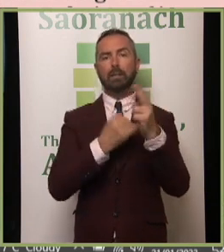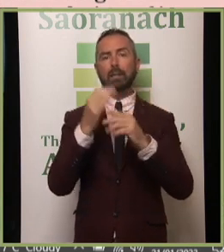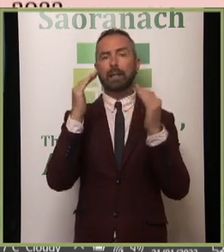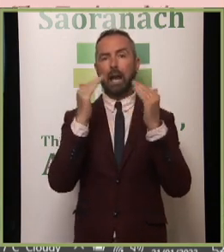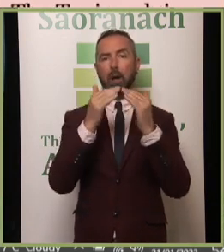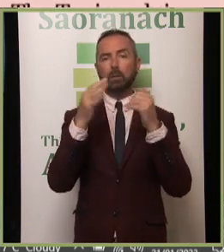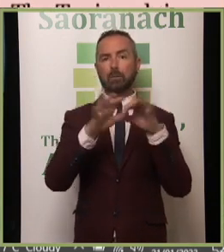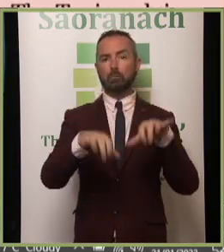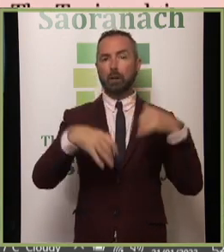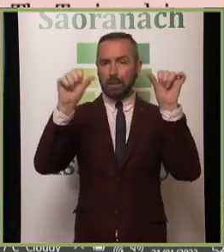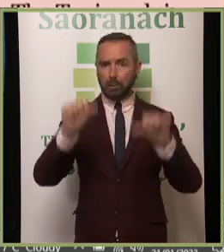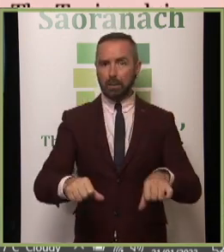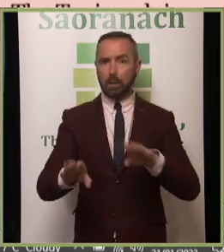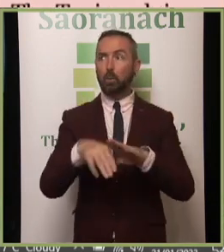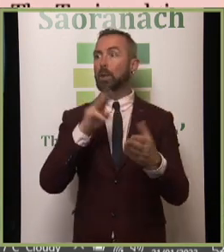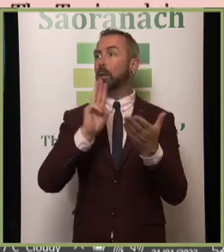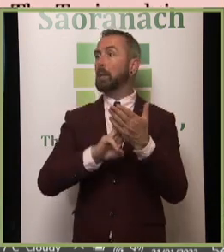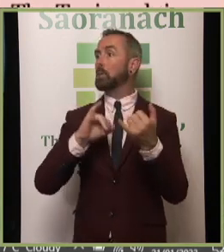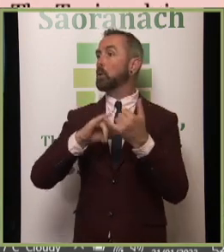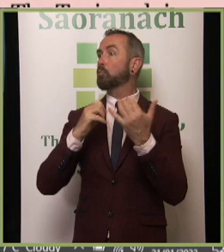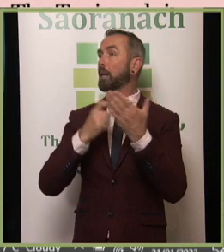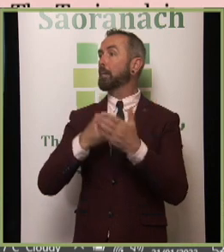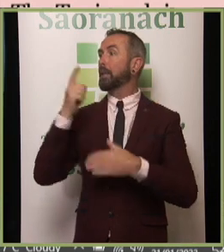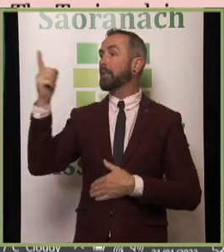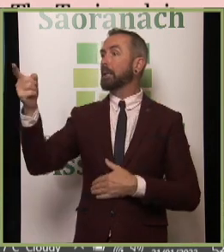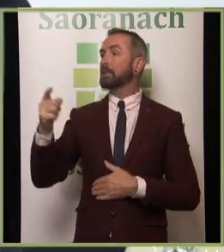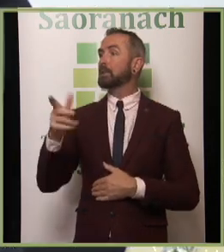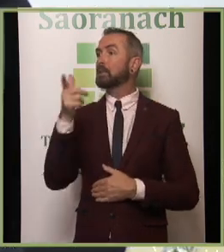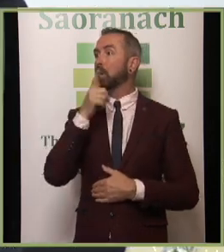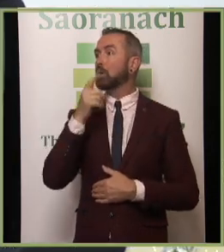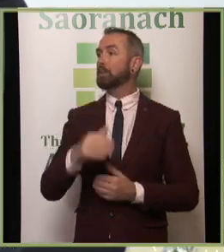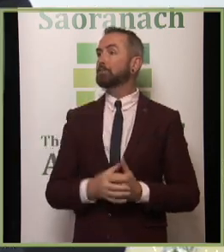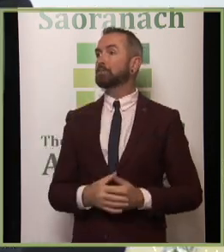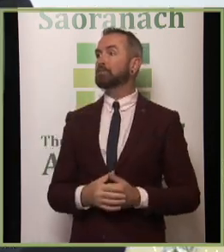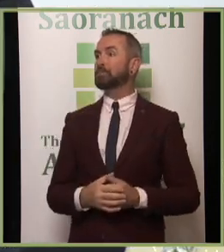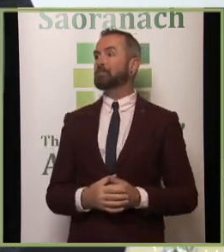of Oireachtas. Would the member who suggested this like to speak to it?